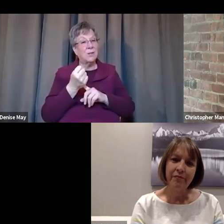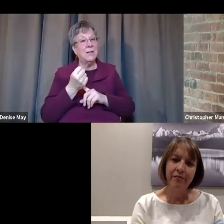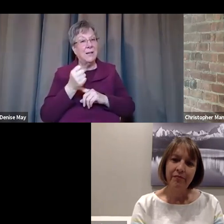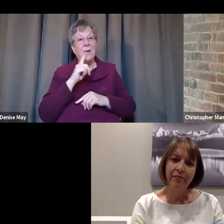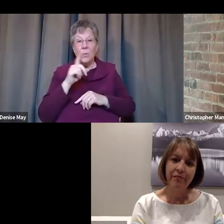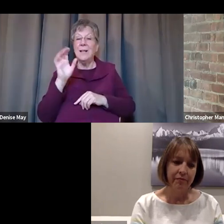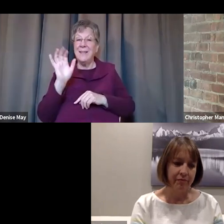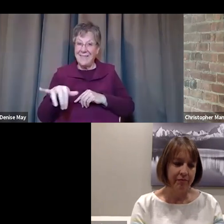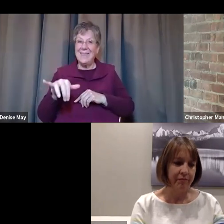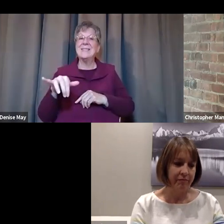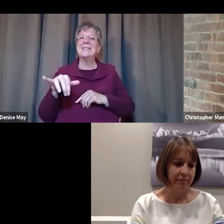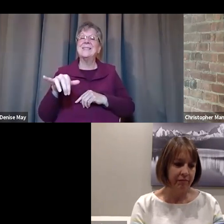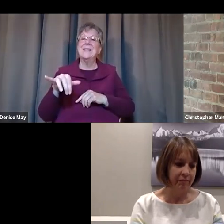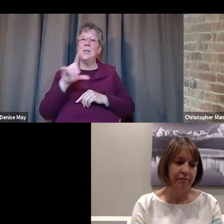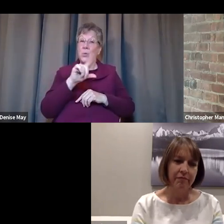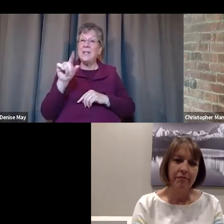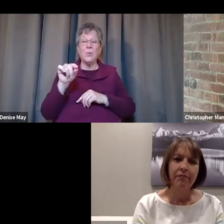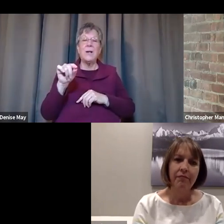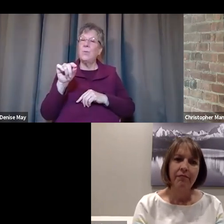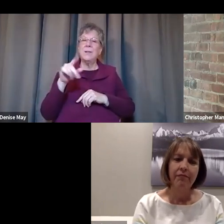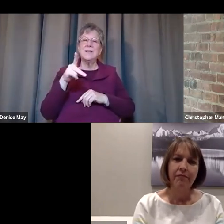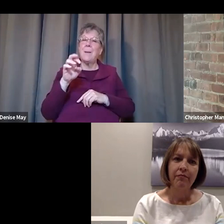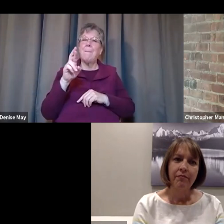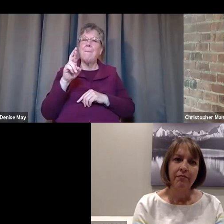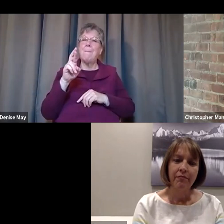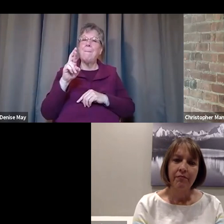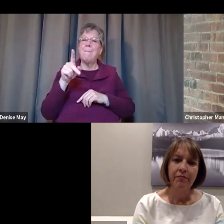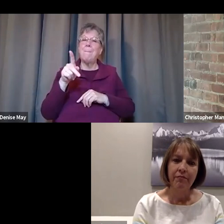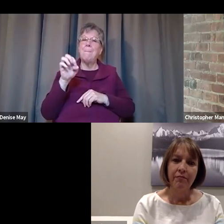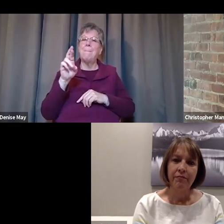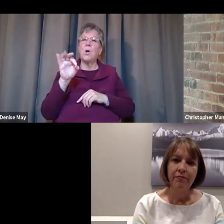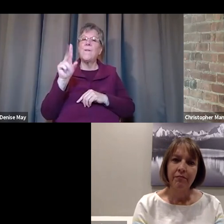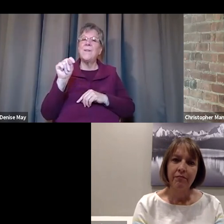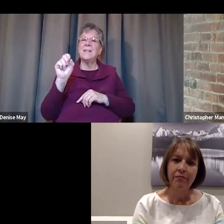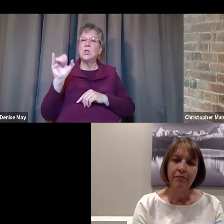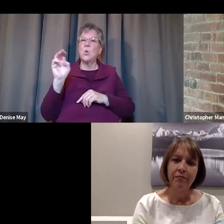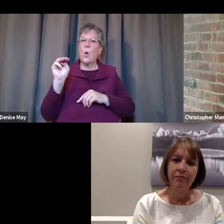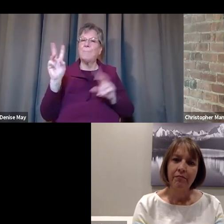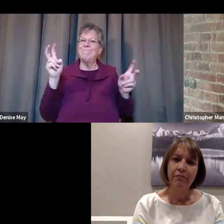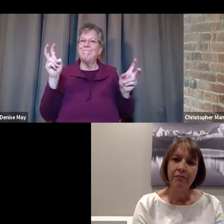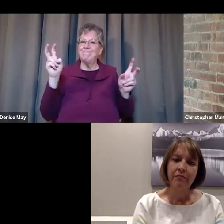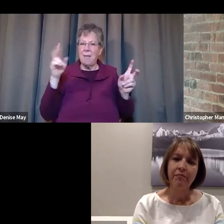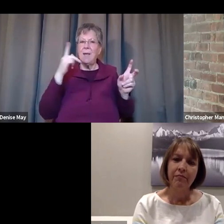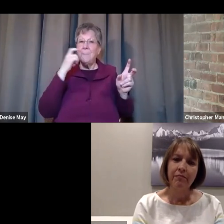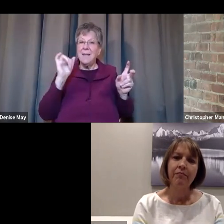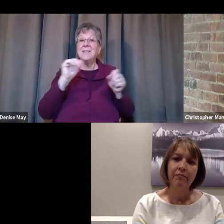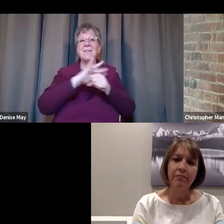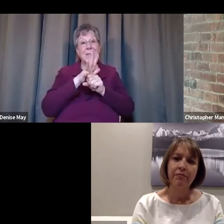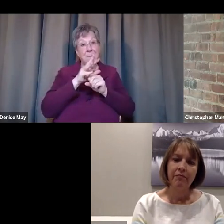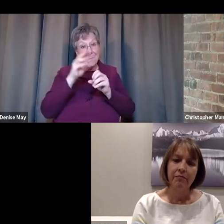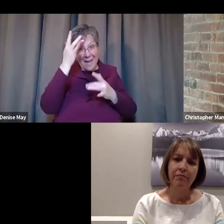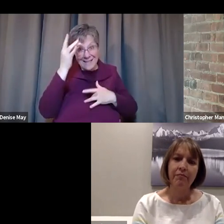a terrible perfect storm in 2020 when, these different, because of the pandemic, a lot of